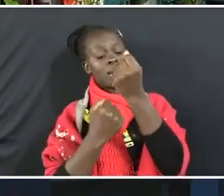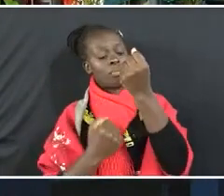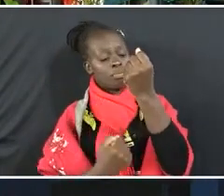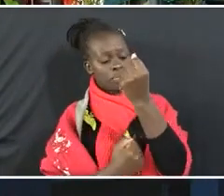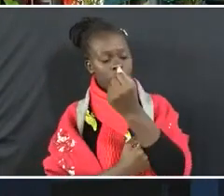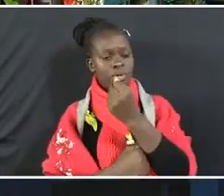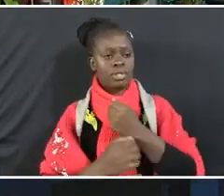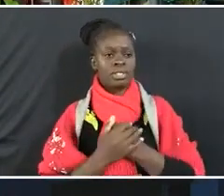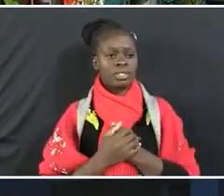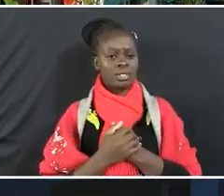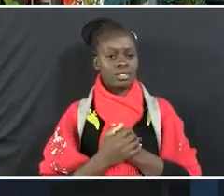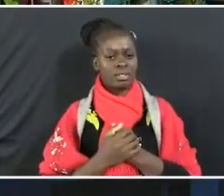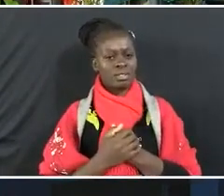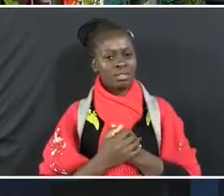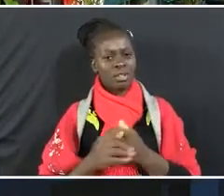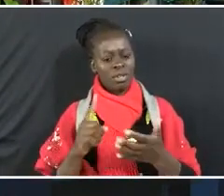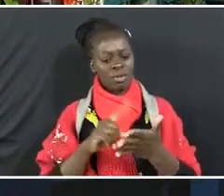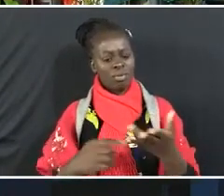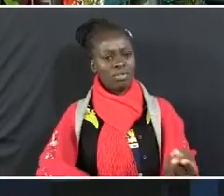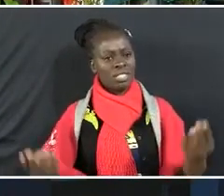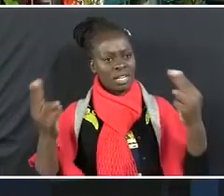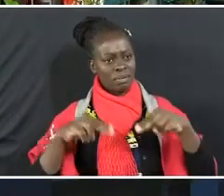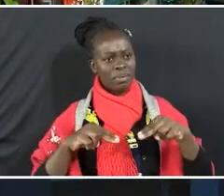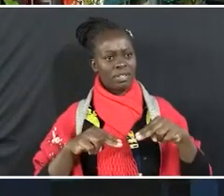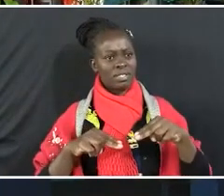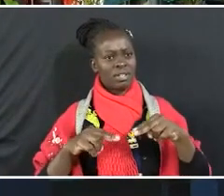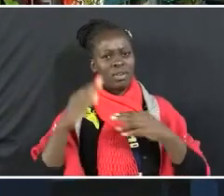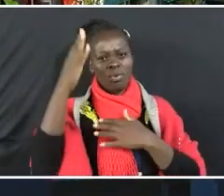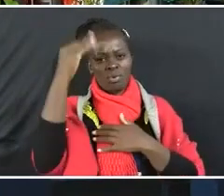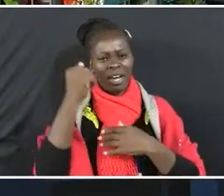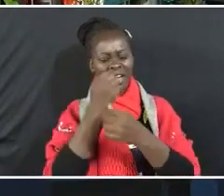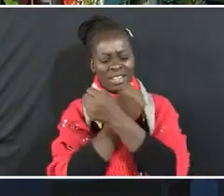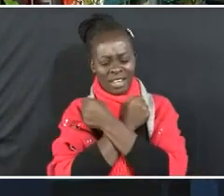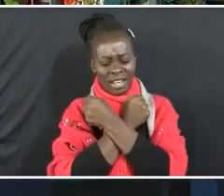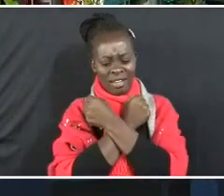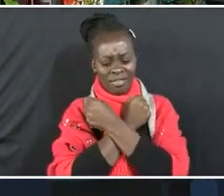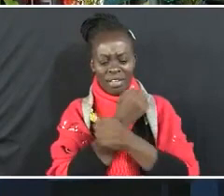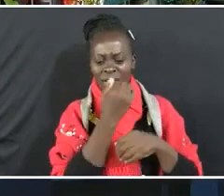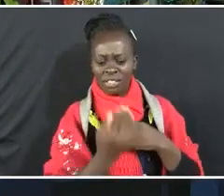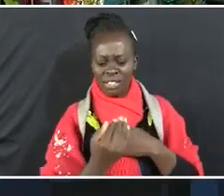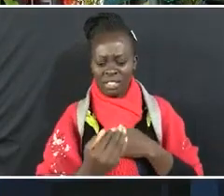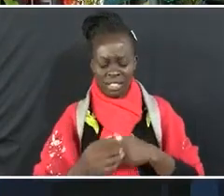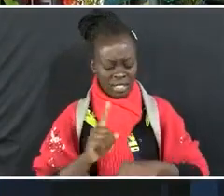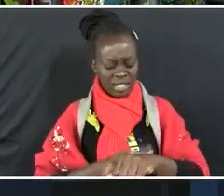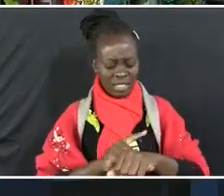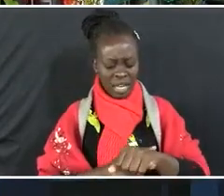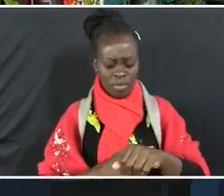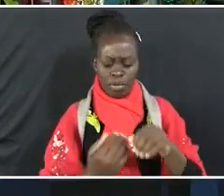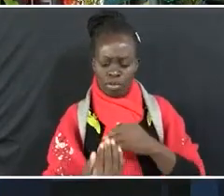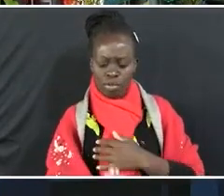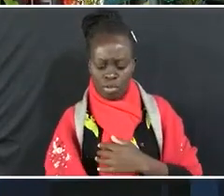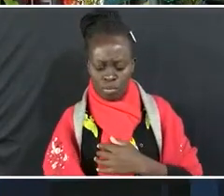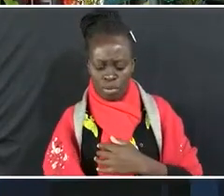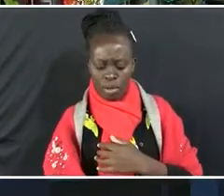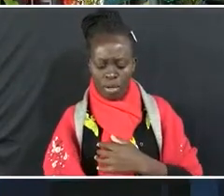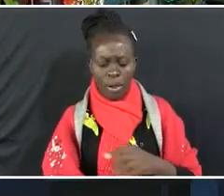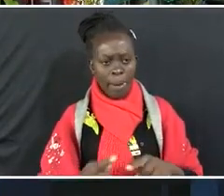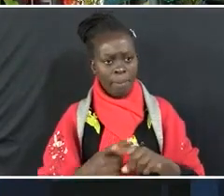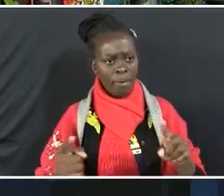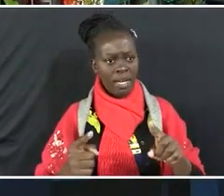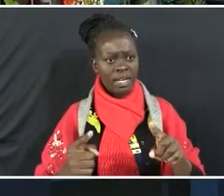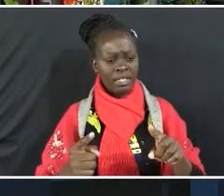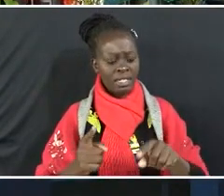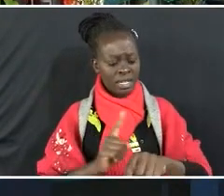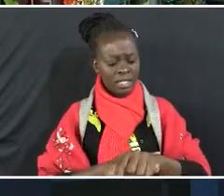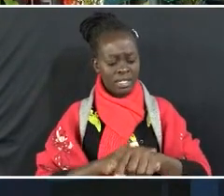I don't know what happens. Why is it that we love children when they are younger? But listen, these ambassadors, they don't need you to